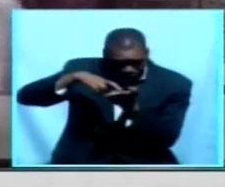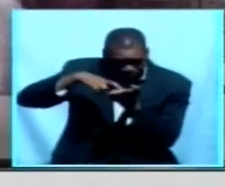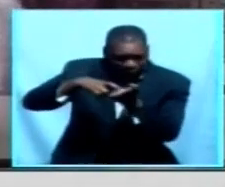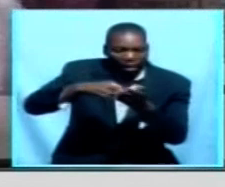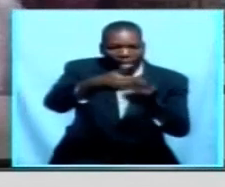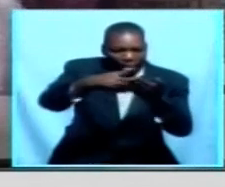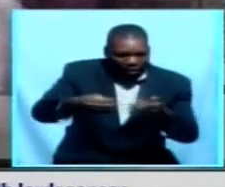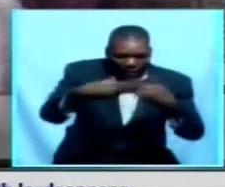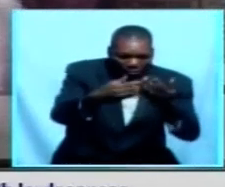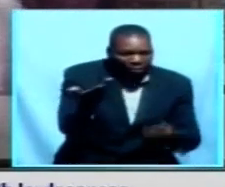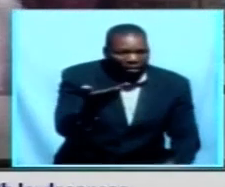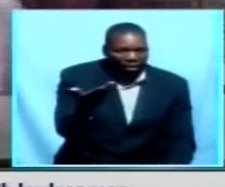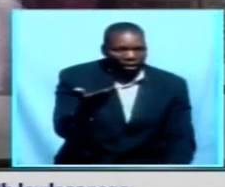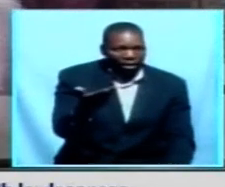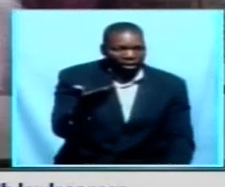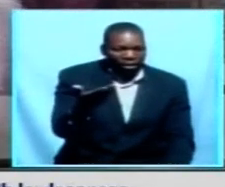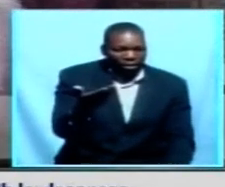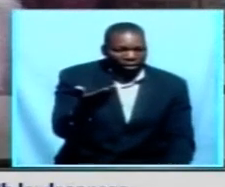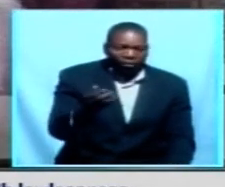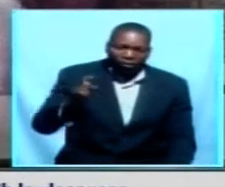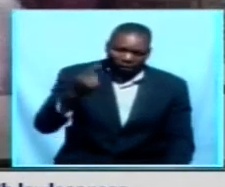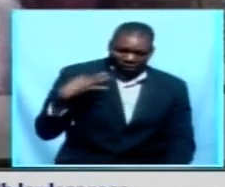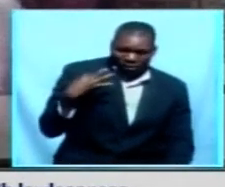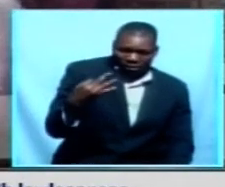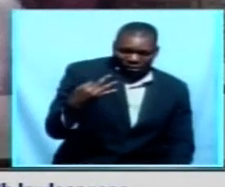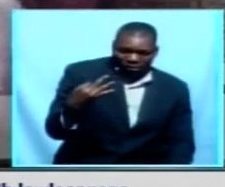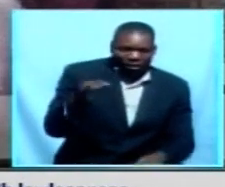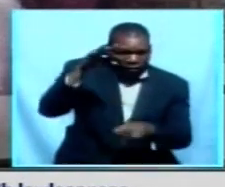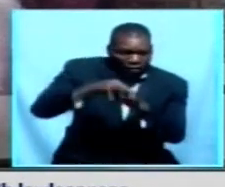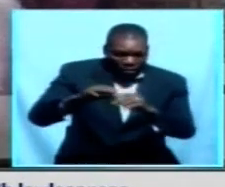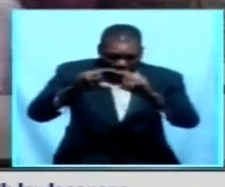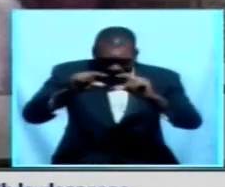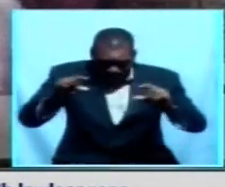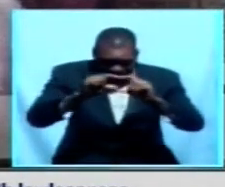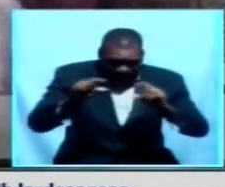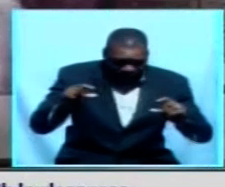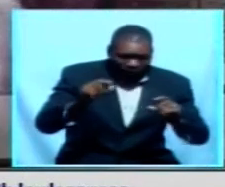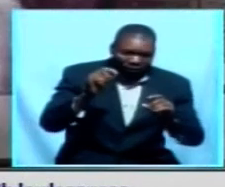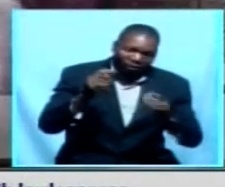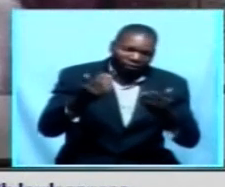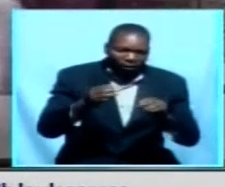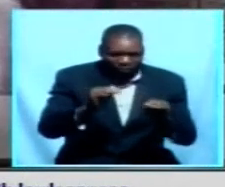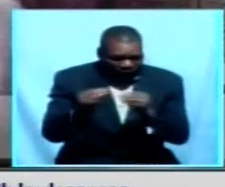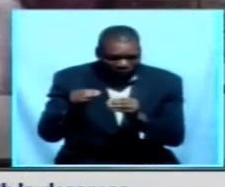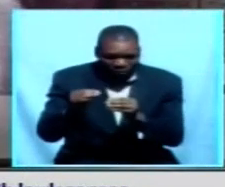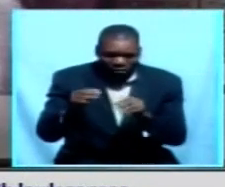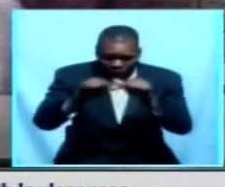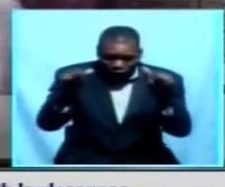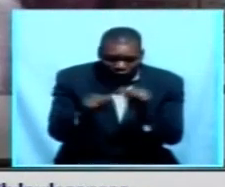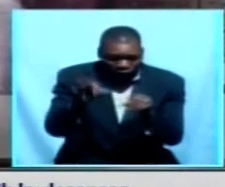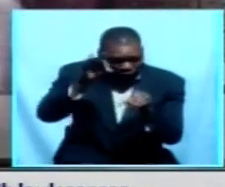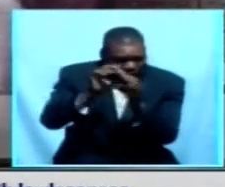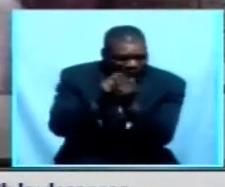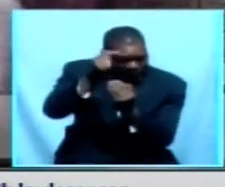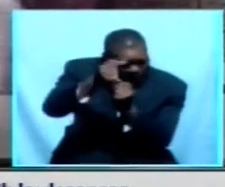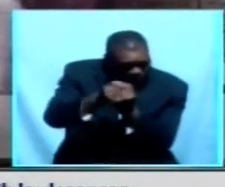a preliminary application to have the election materials and ballot papers of the August 11 general election in the custody